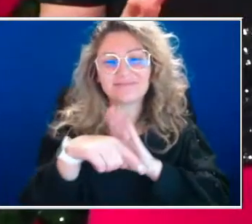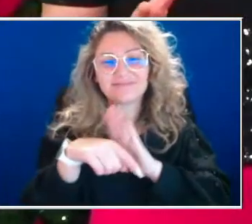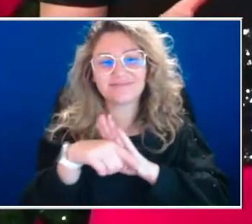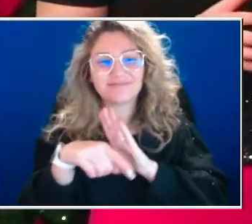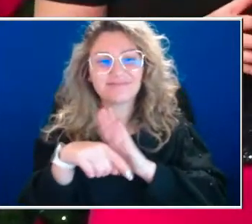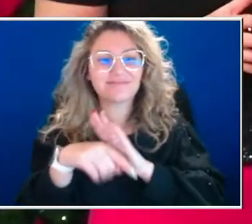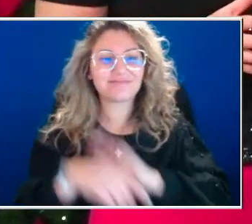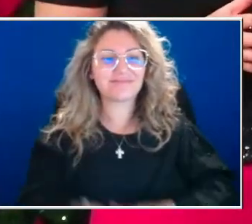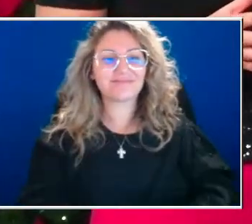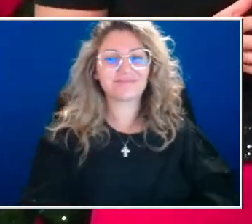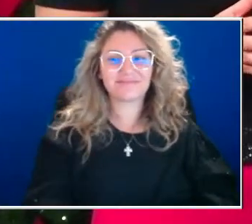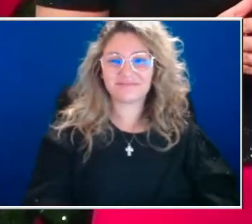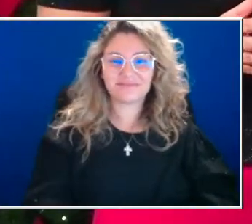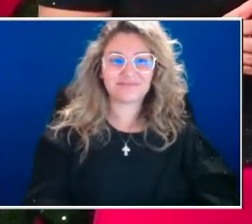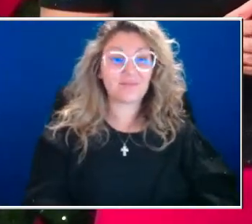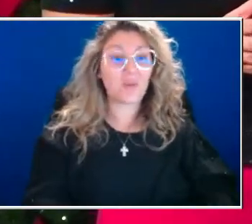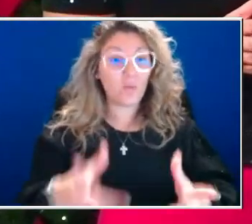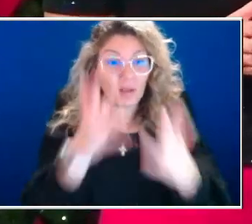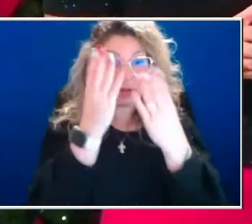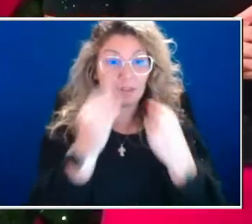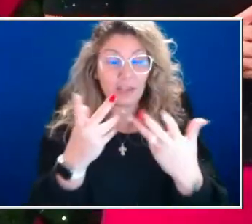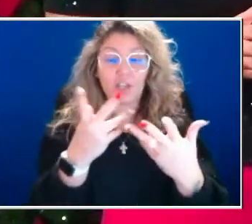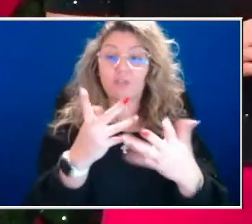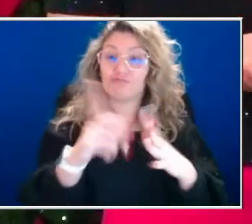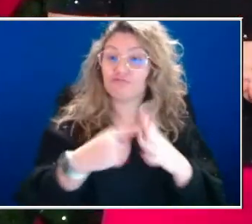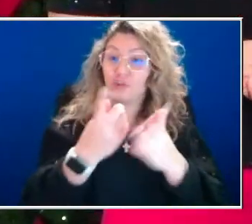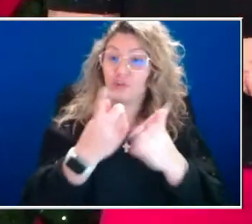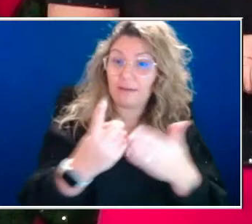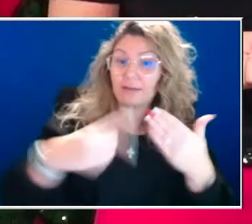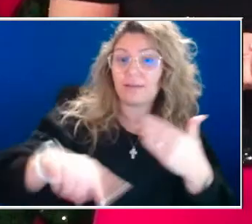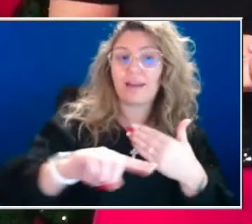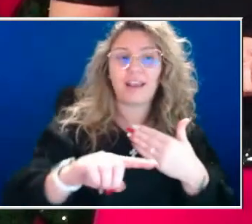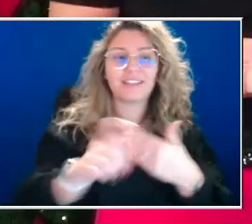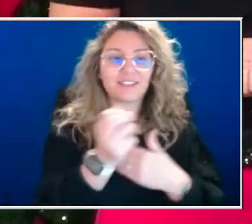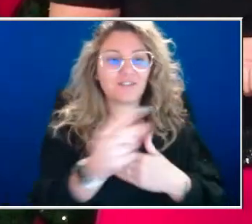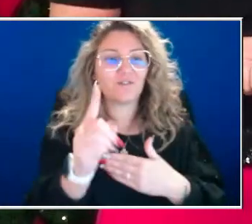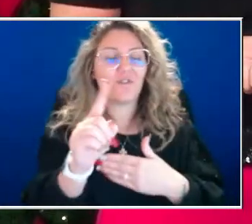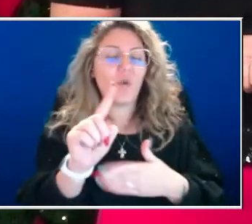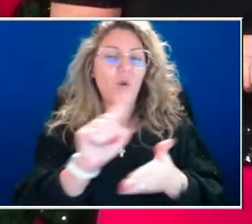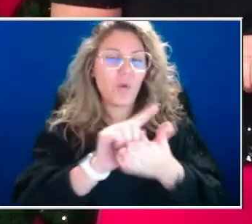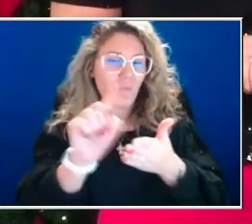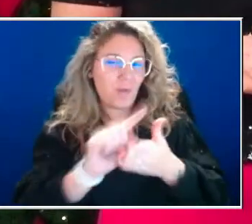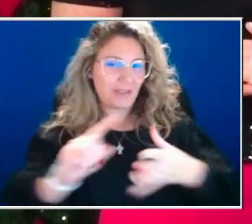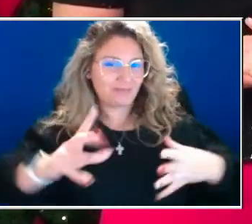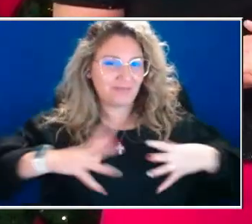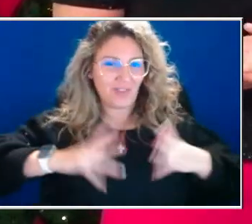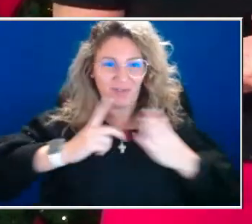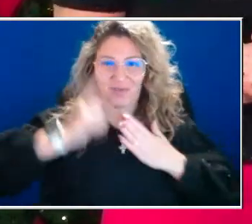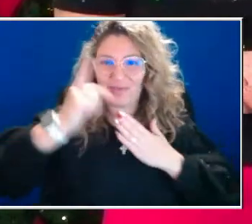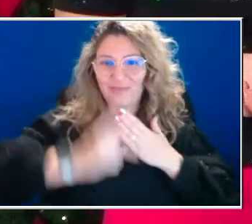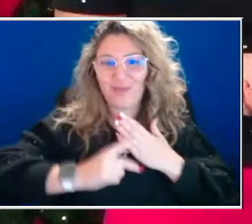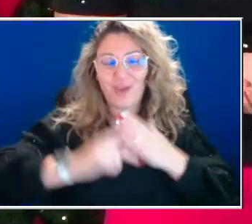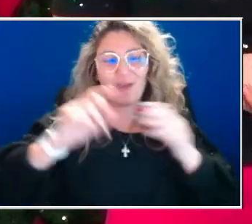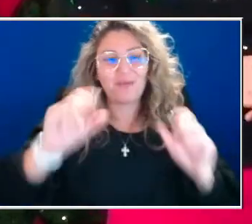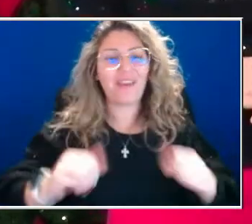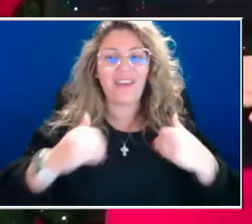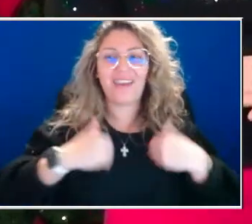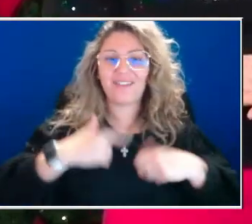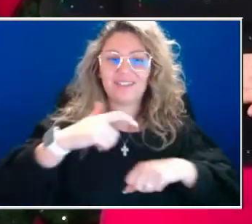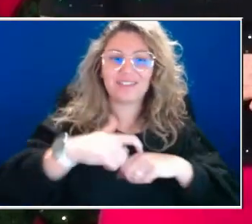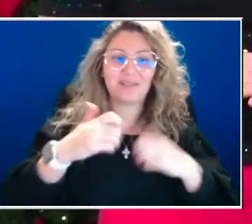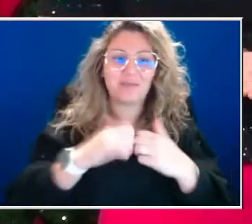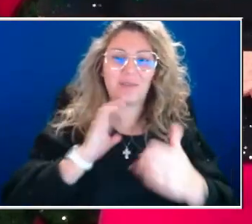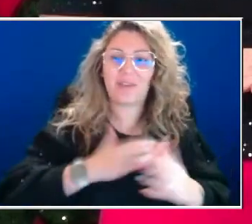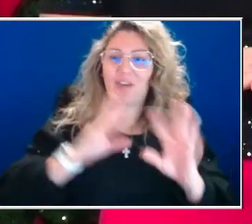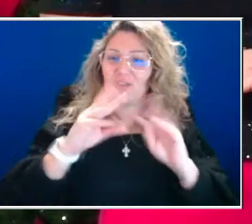We want to let you know that starting next week, we will be taking a couple of weeks off from our program so that we can spend some time with our families. The good